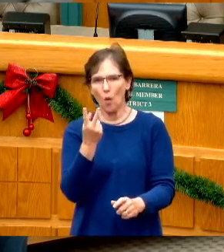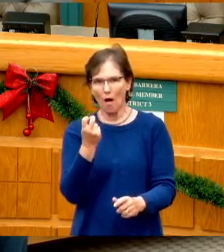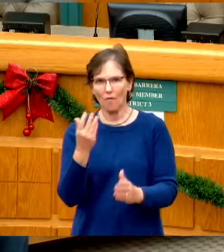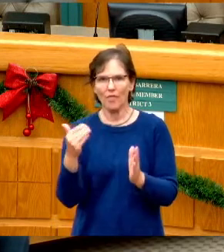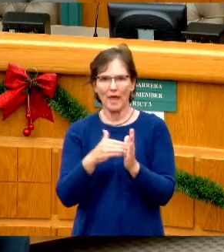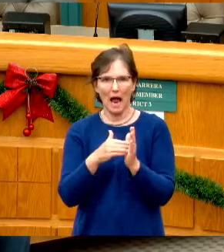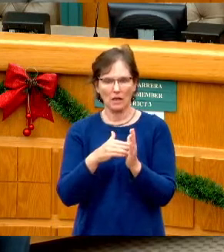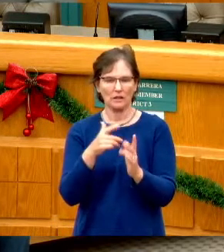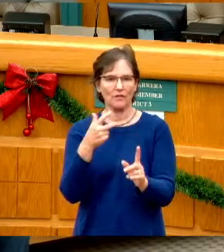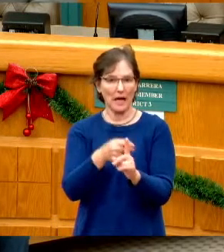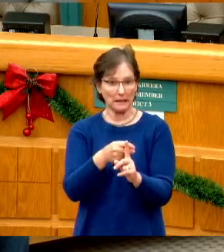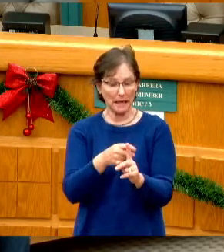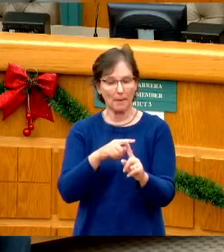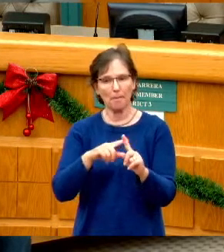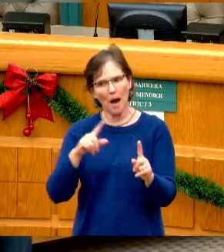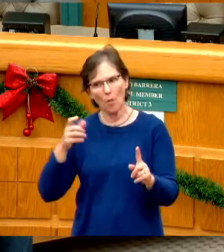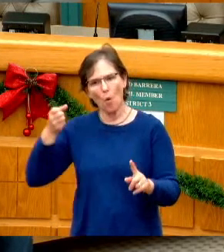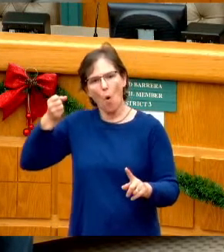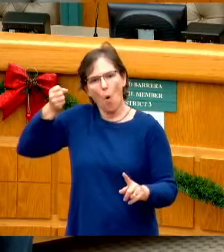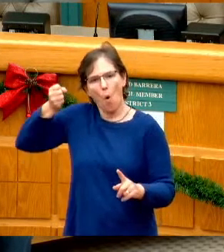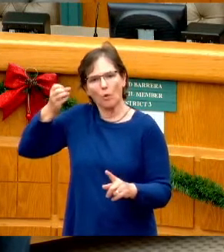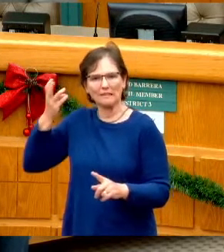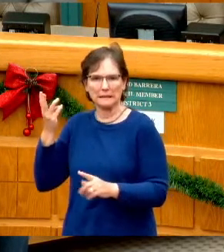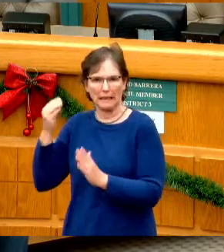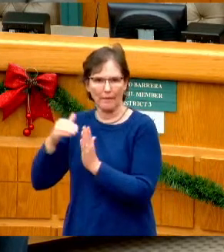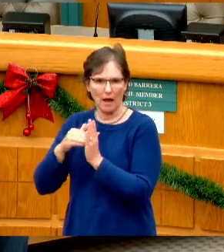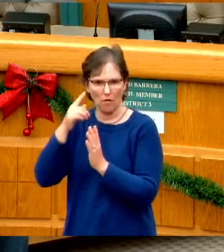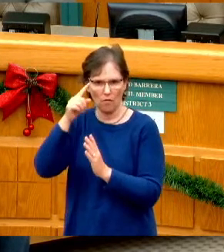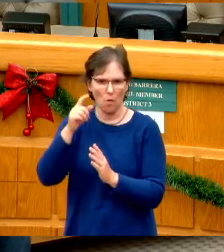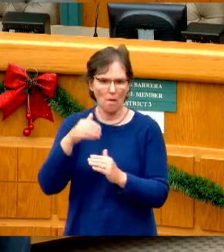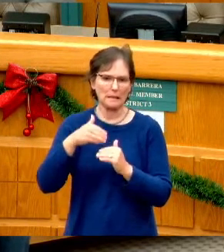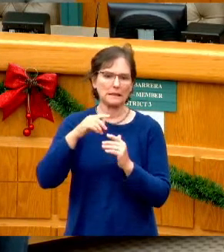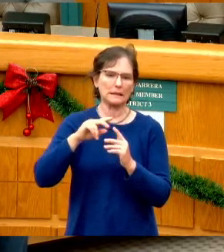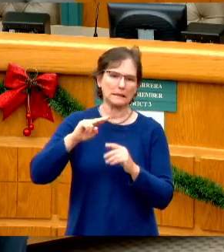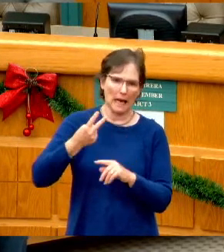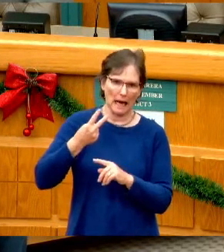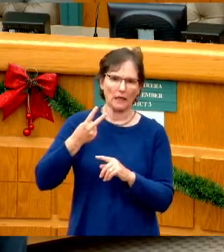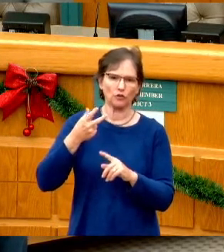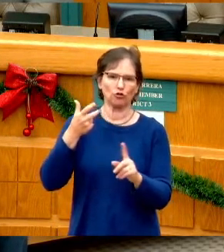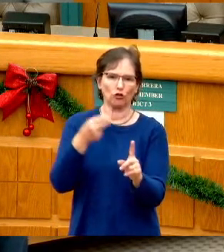Mm-hmm. Another one about death certificates. Let's see.